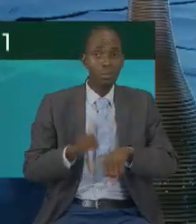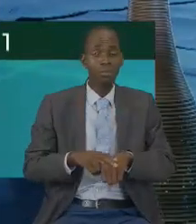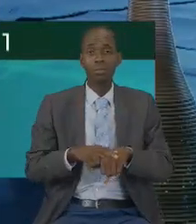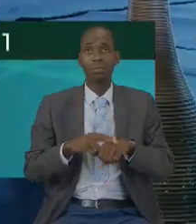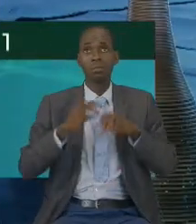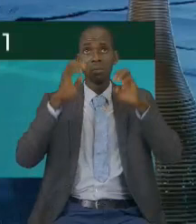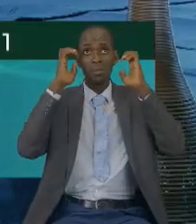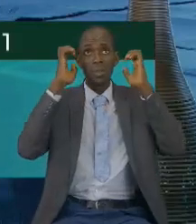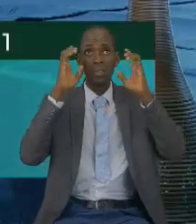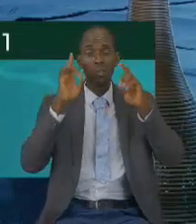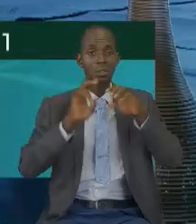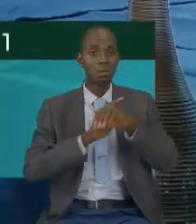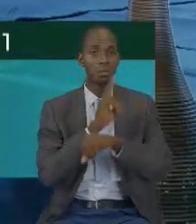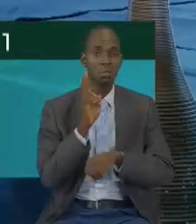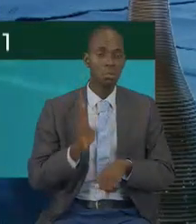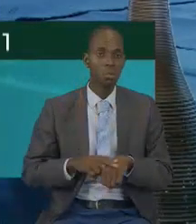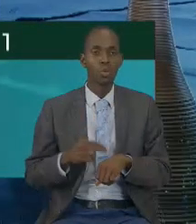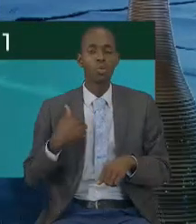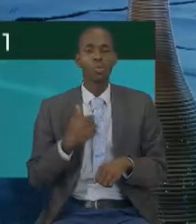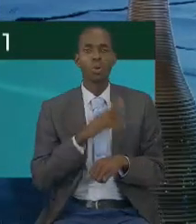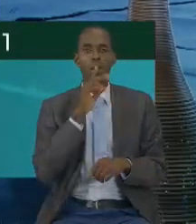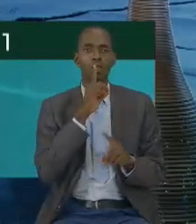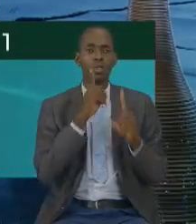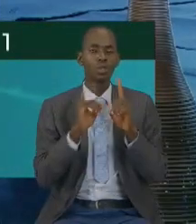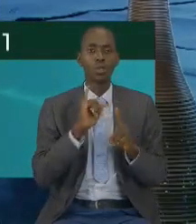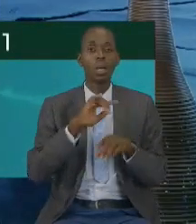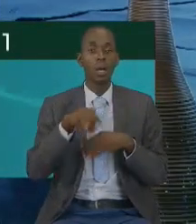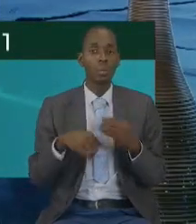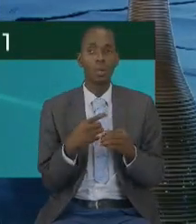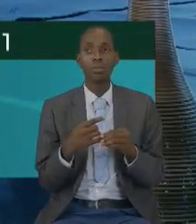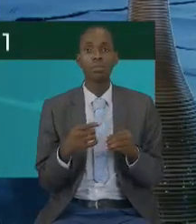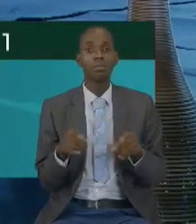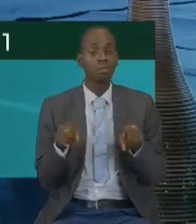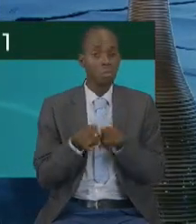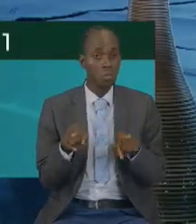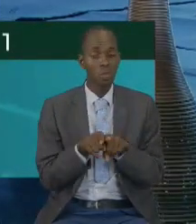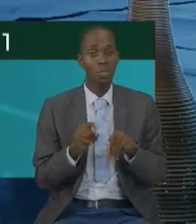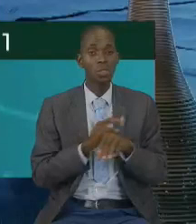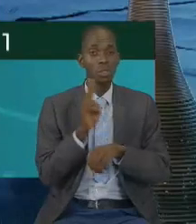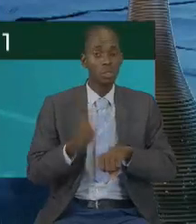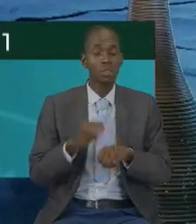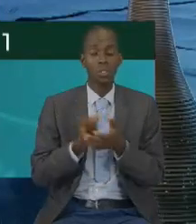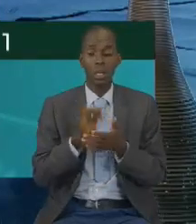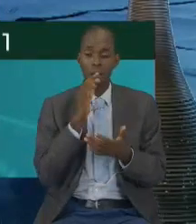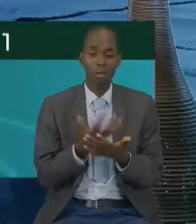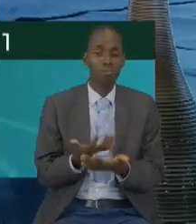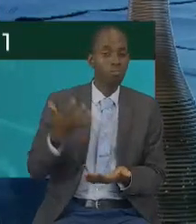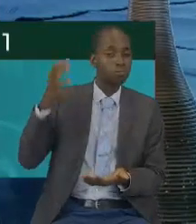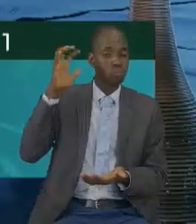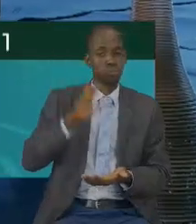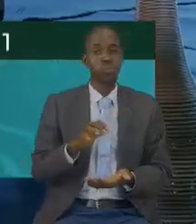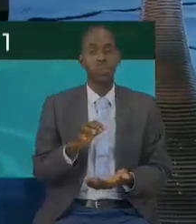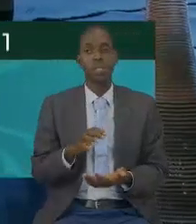nations, we're talking about even nations that are rich and wealthy, and all